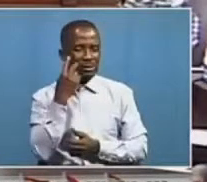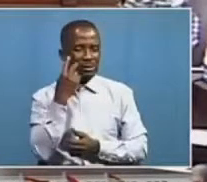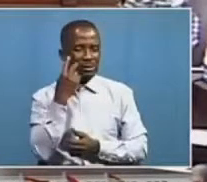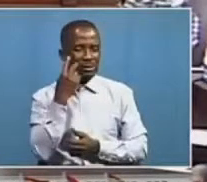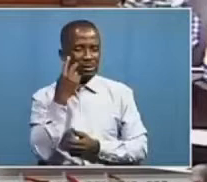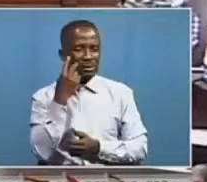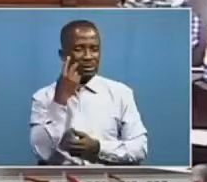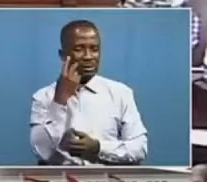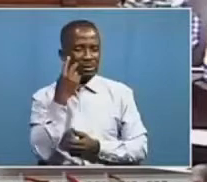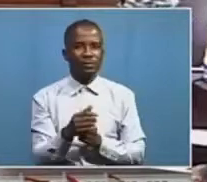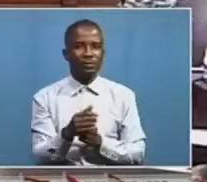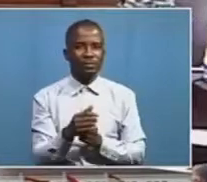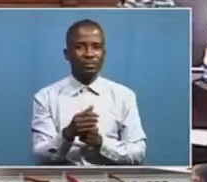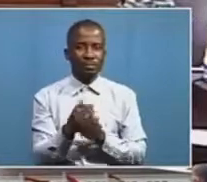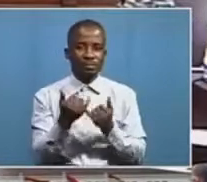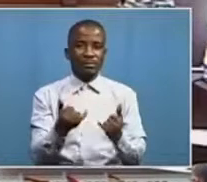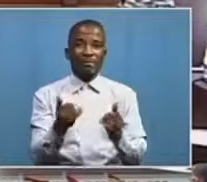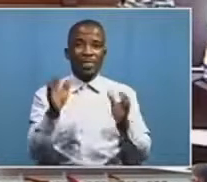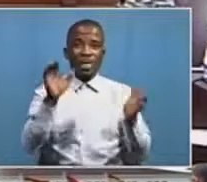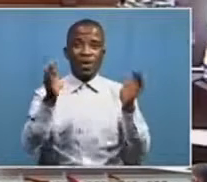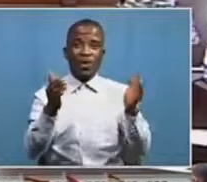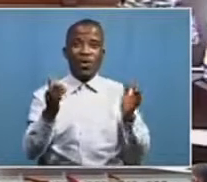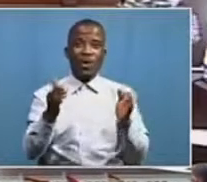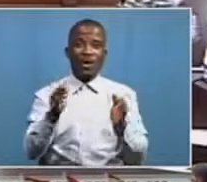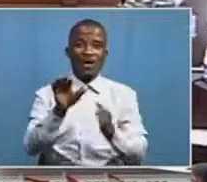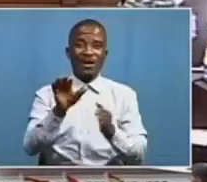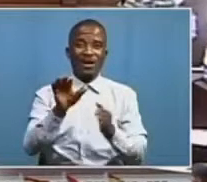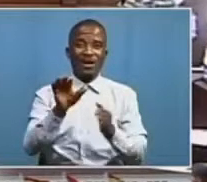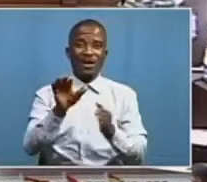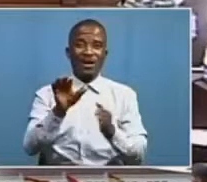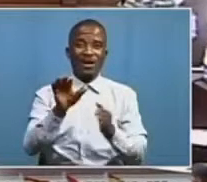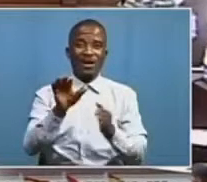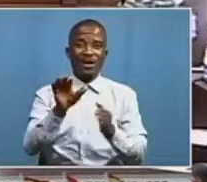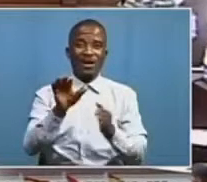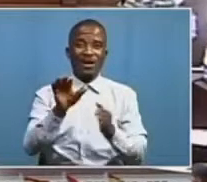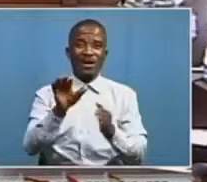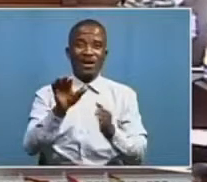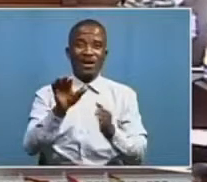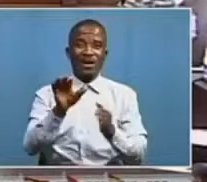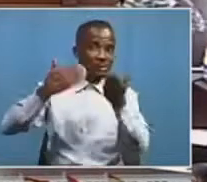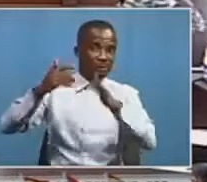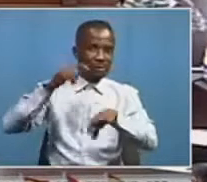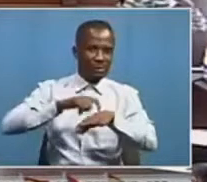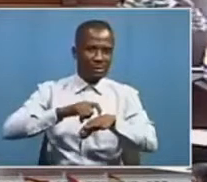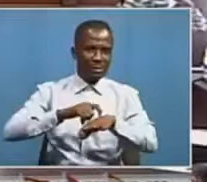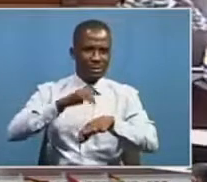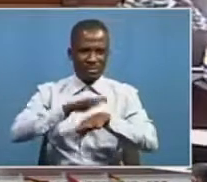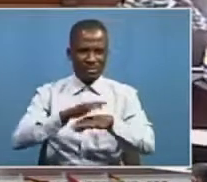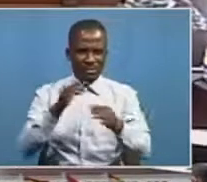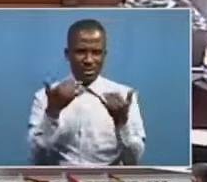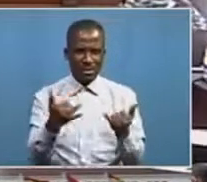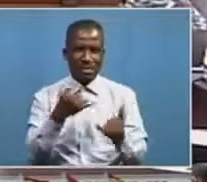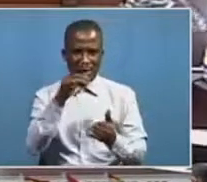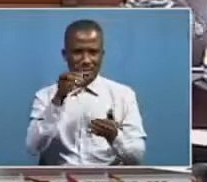The Dittum in Mojalagwe versus Labi, 1959, Ghana Report 190, per Olenuji Ashide was a still good law.